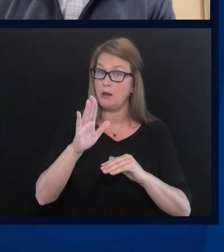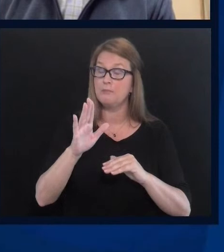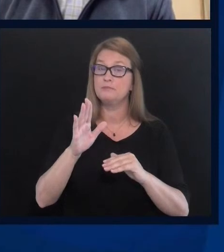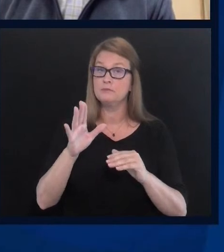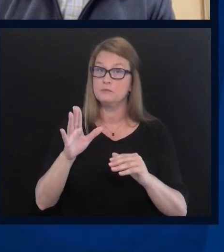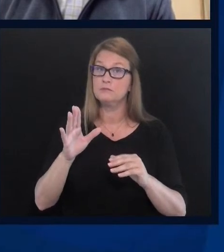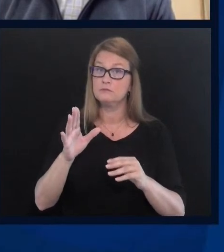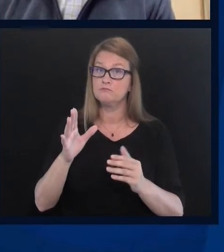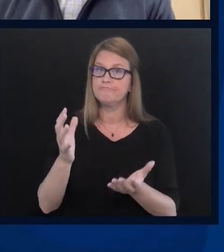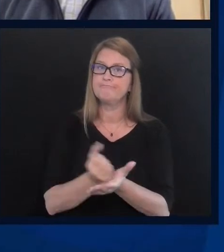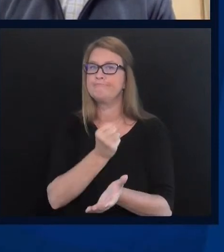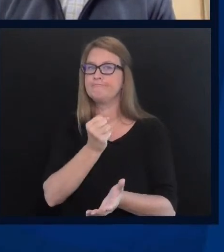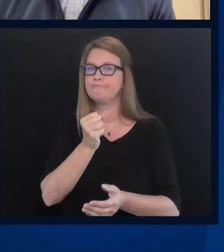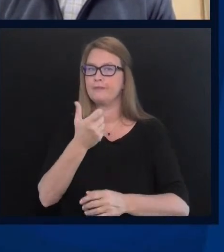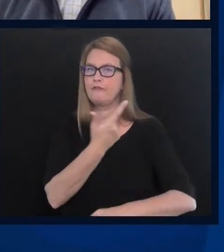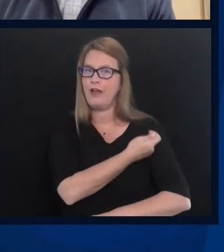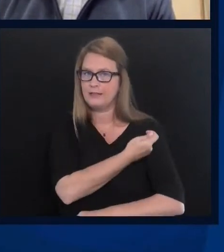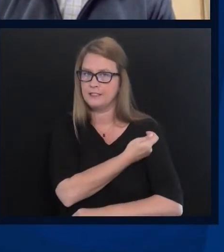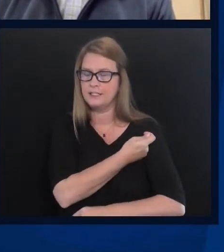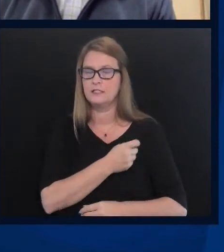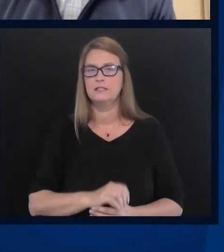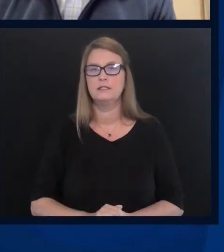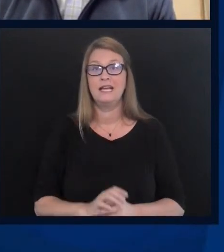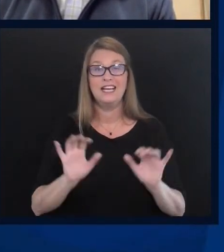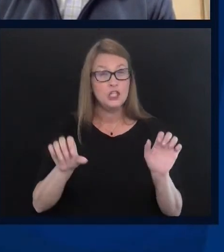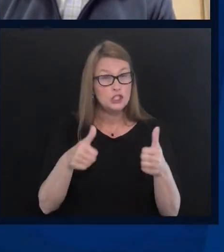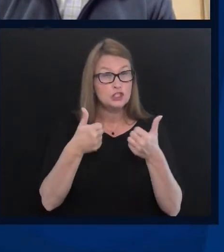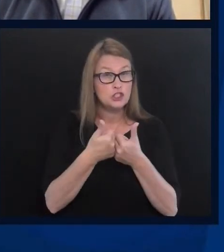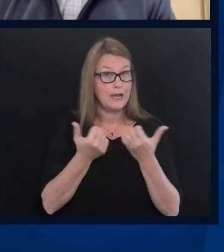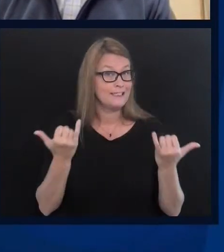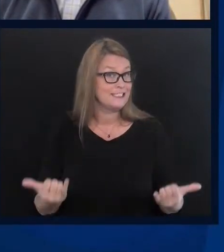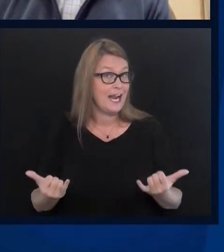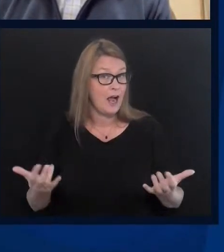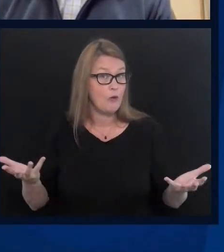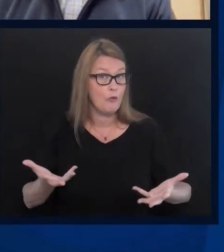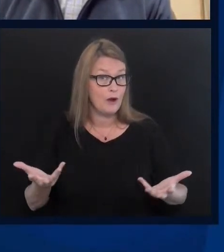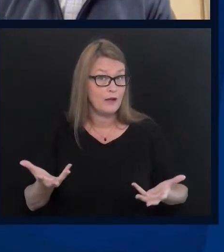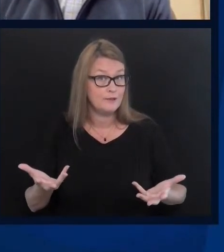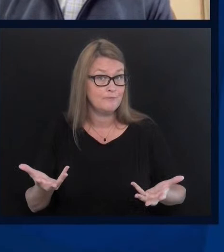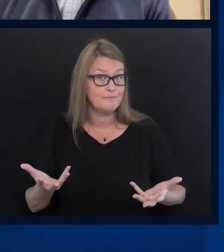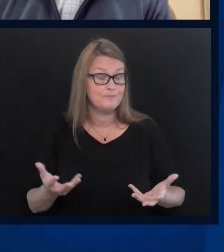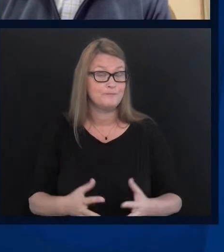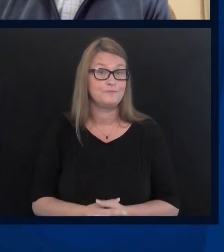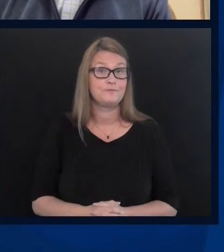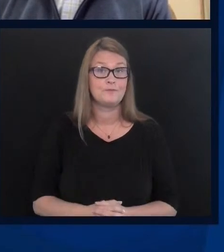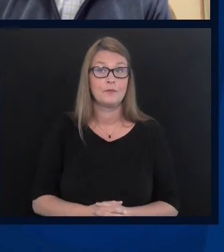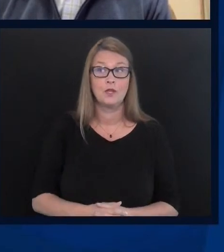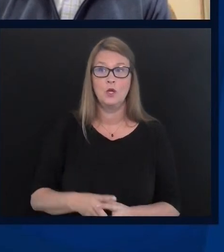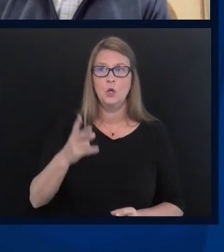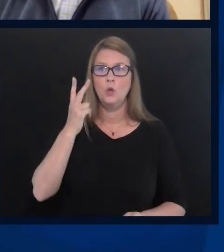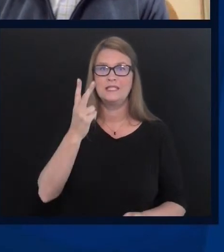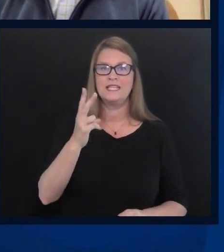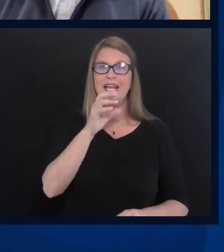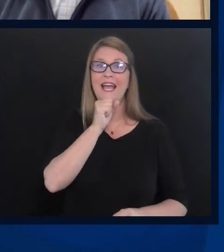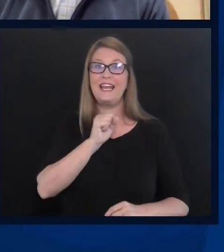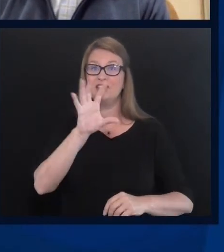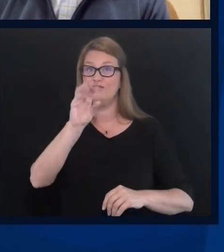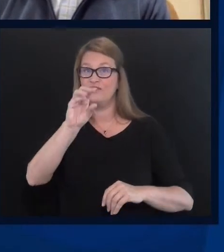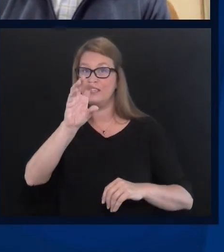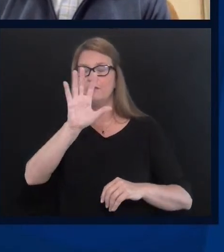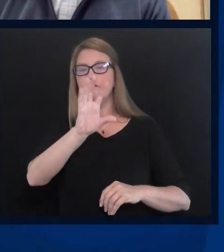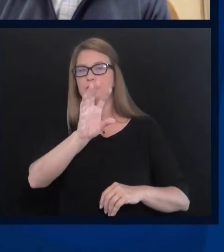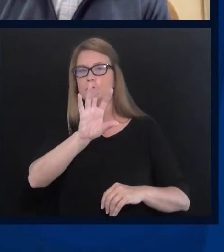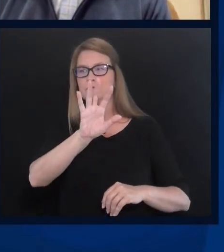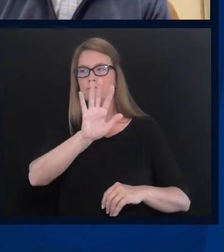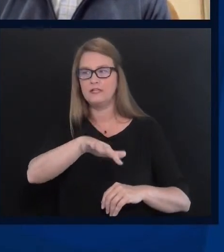the vaccination. The challenge, as the governor points out, is if you go and look at over 50